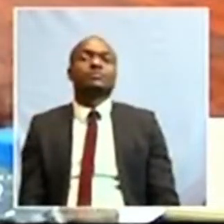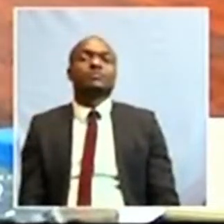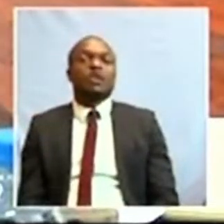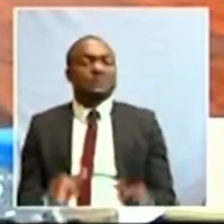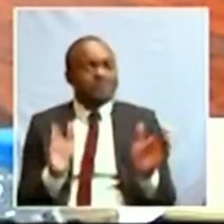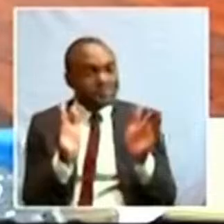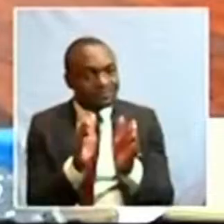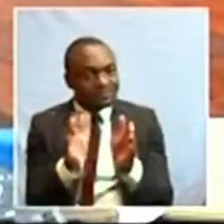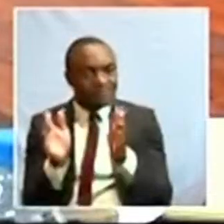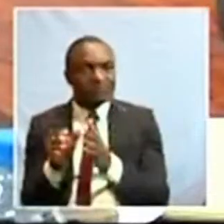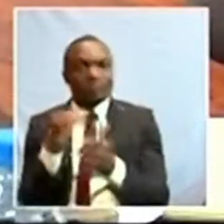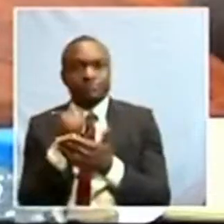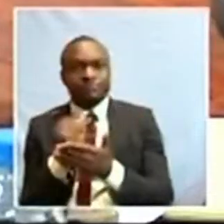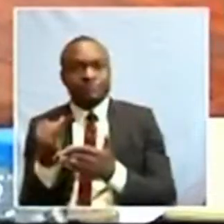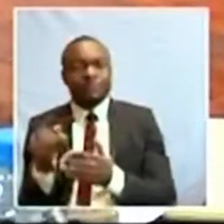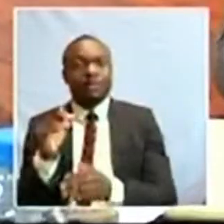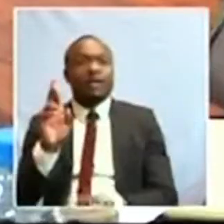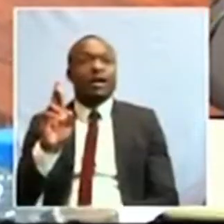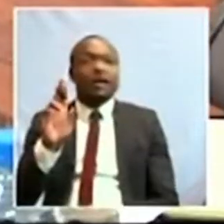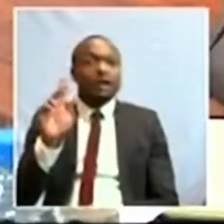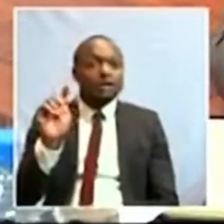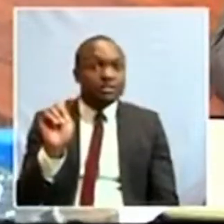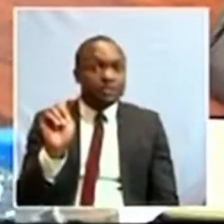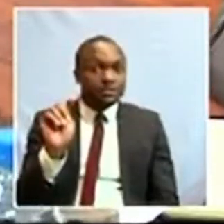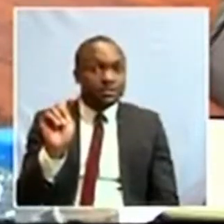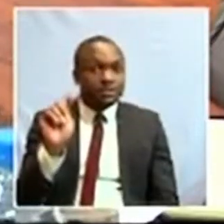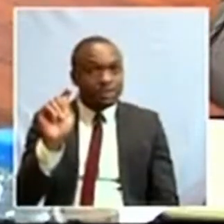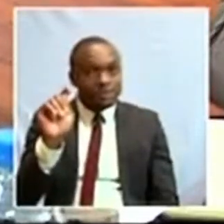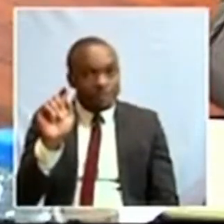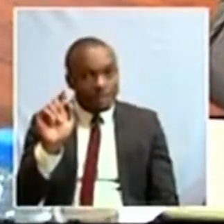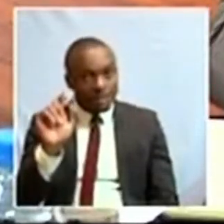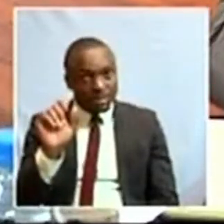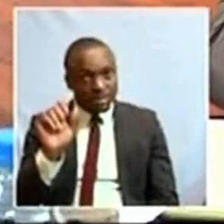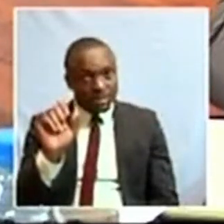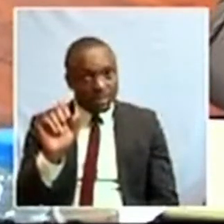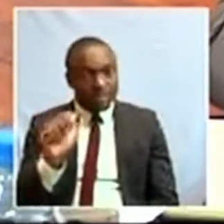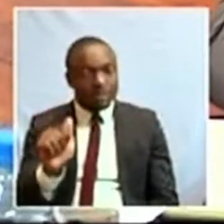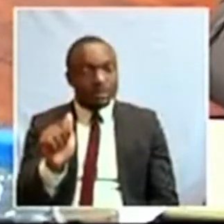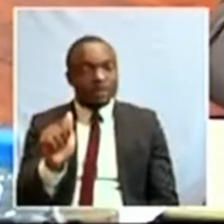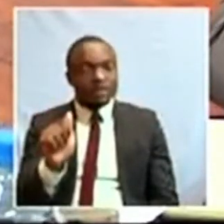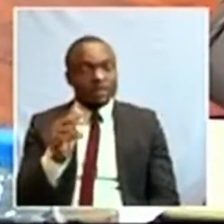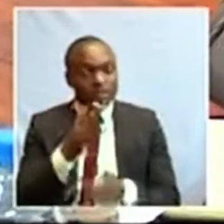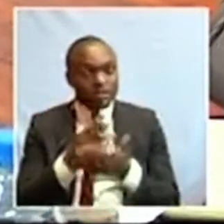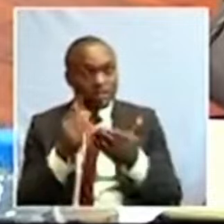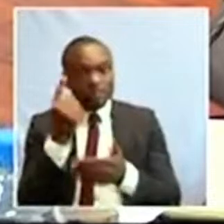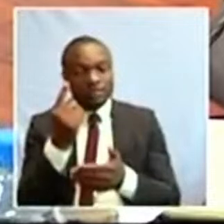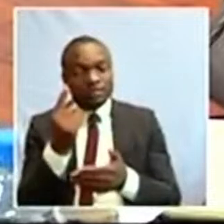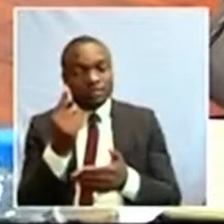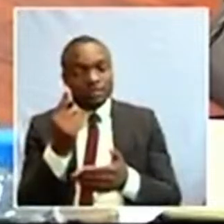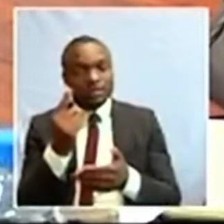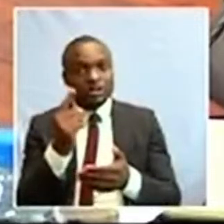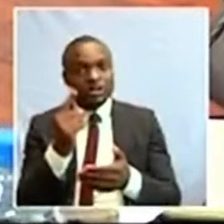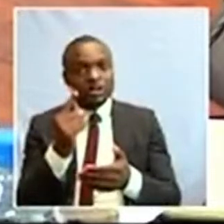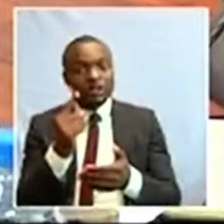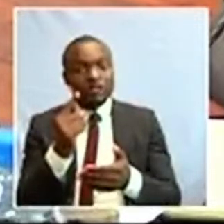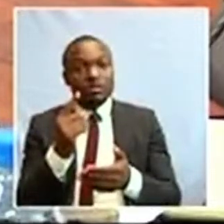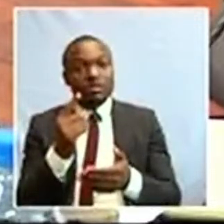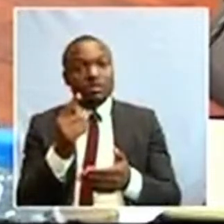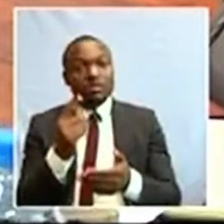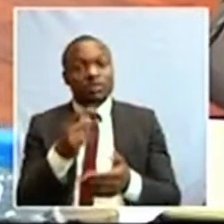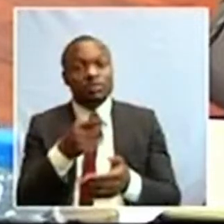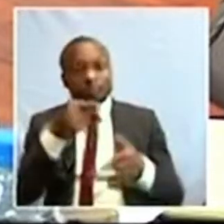small issues like RTAs, someone drowns in a river, we